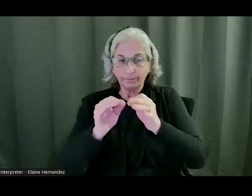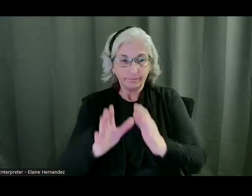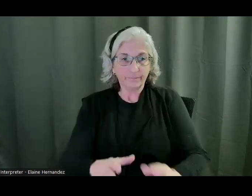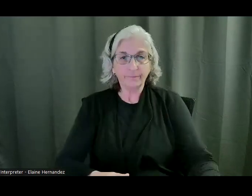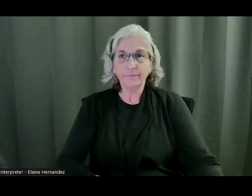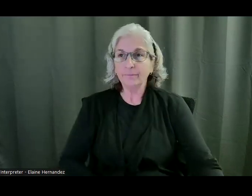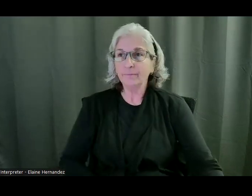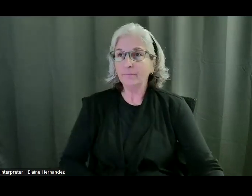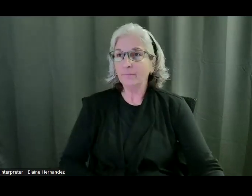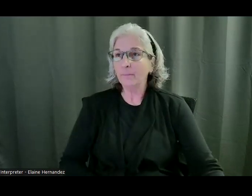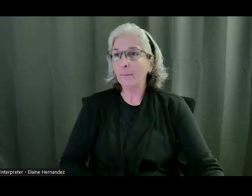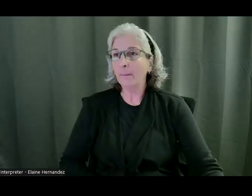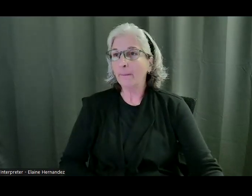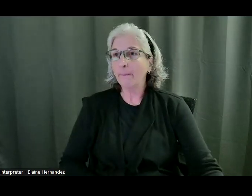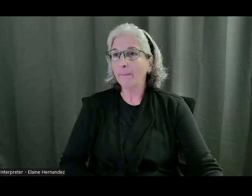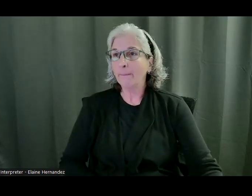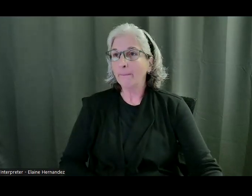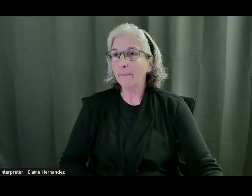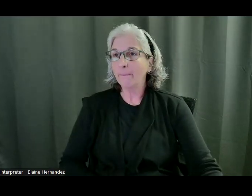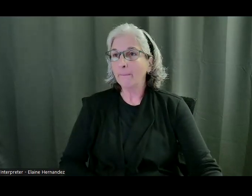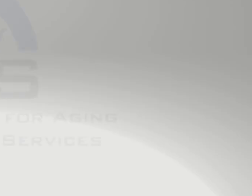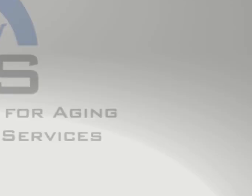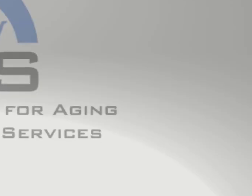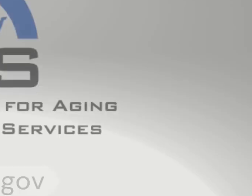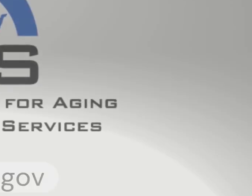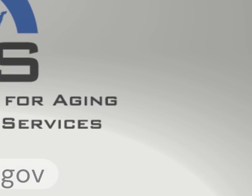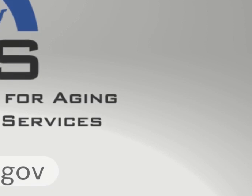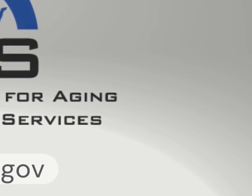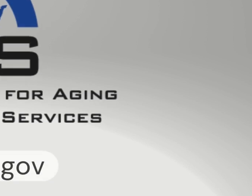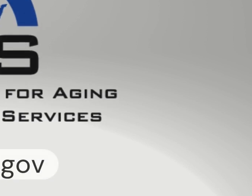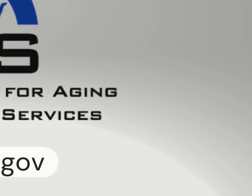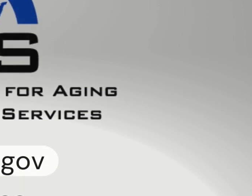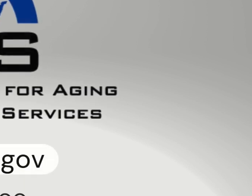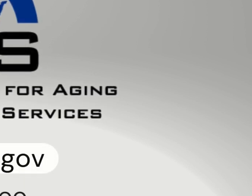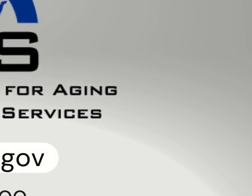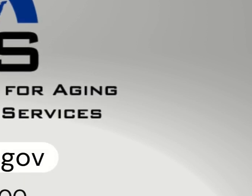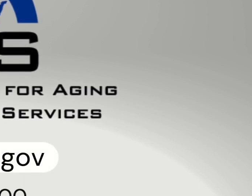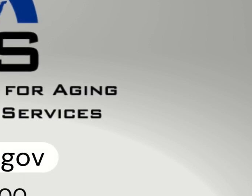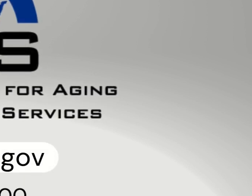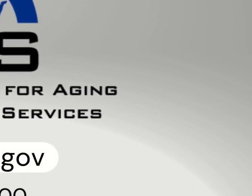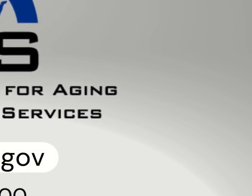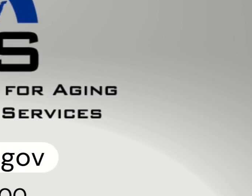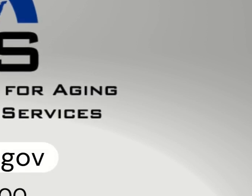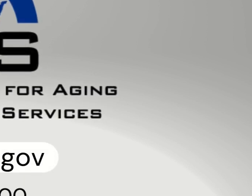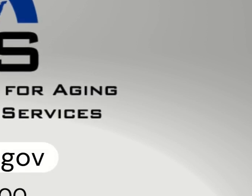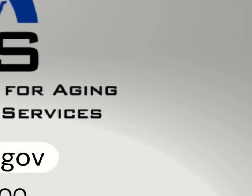job coaching and supported employment services.